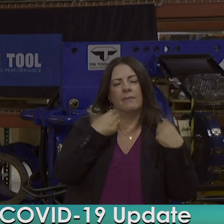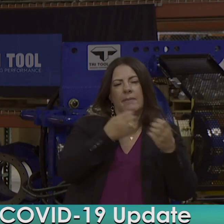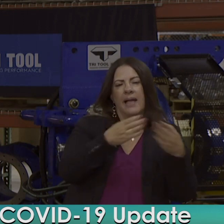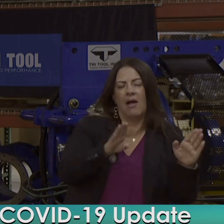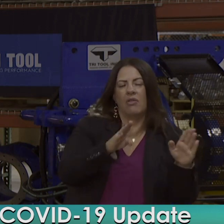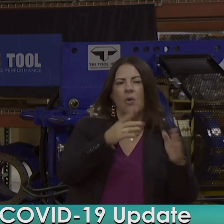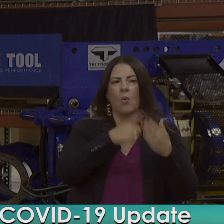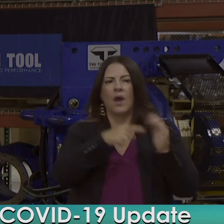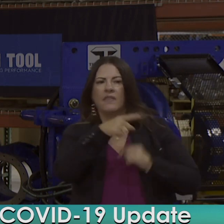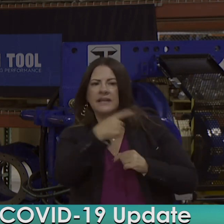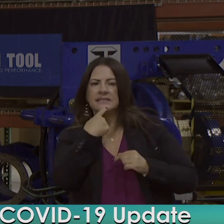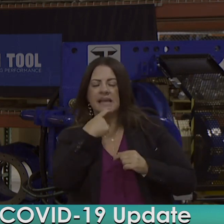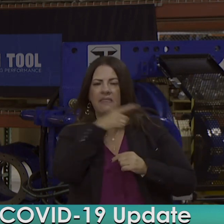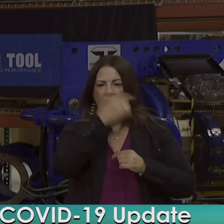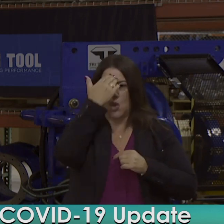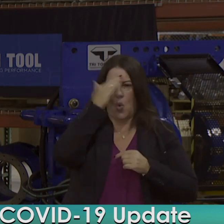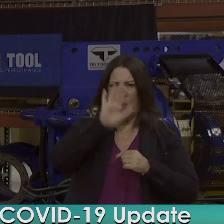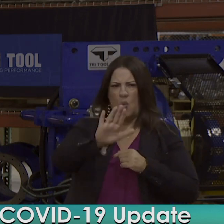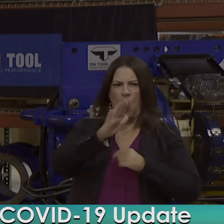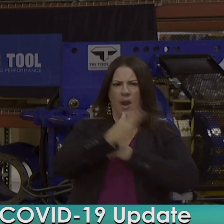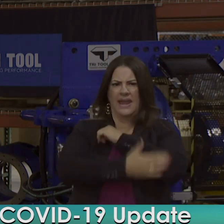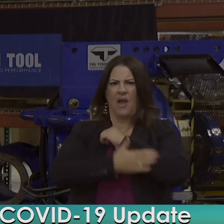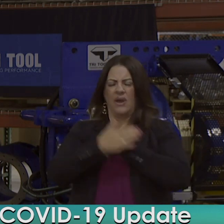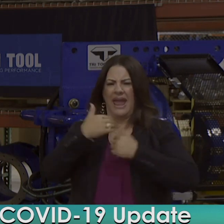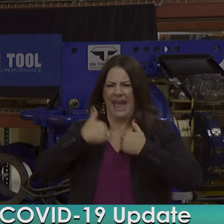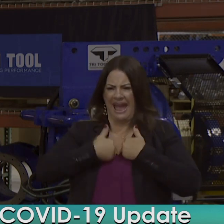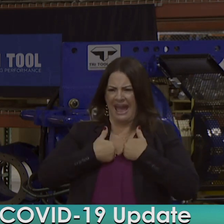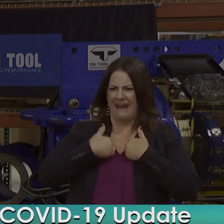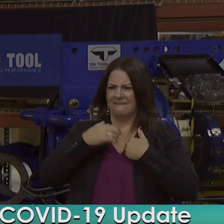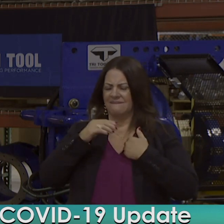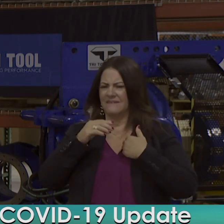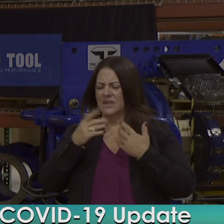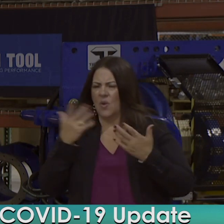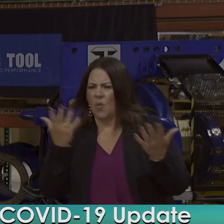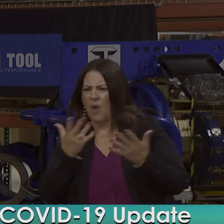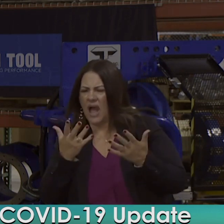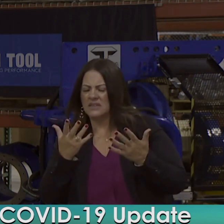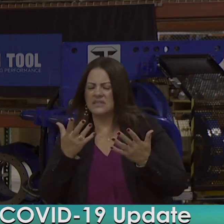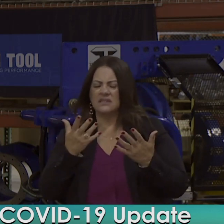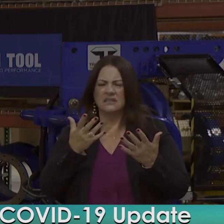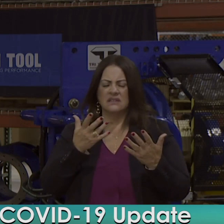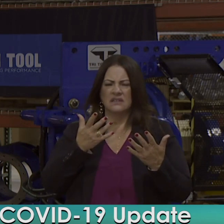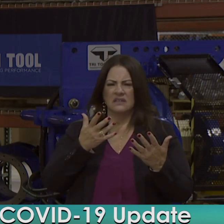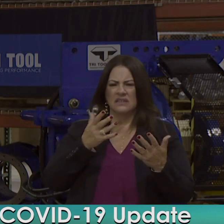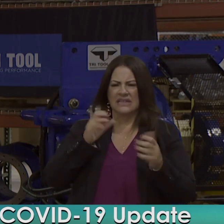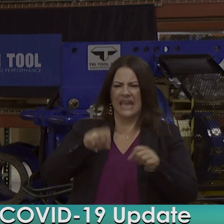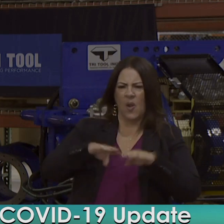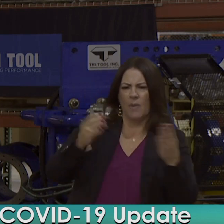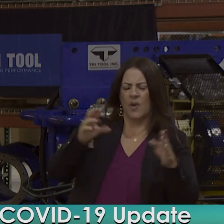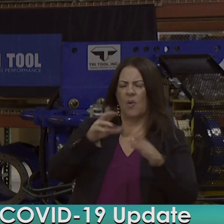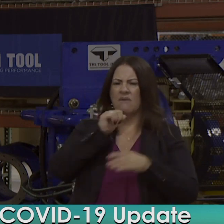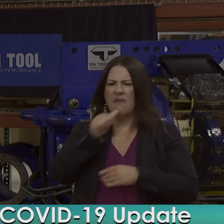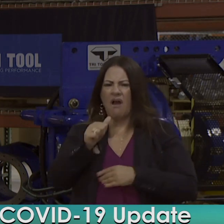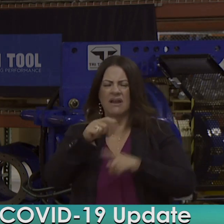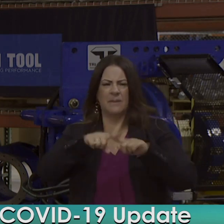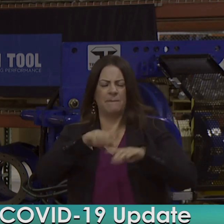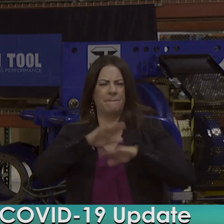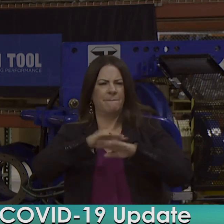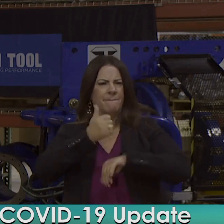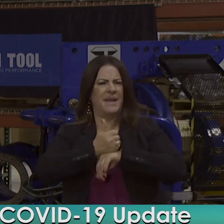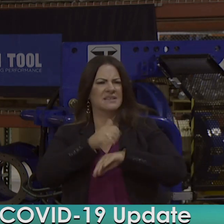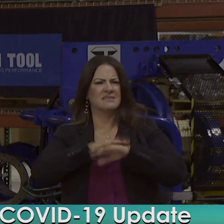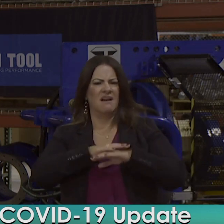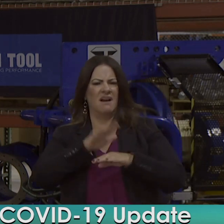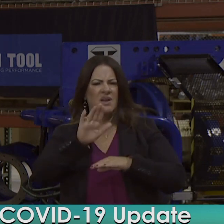community that also have to attest to conditions and criteria, that also have a responsibility to put